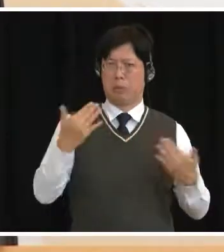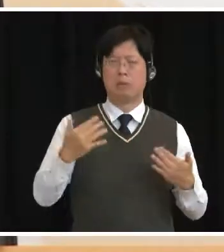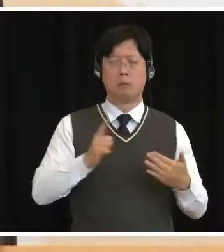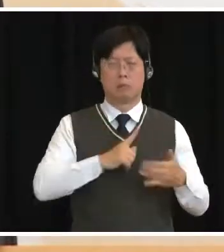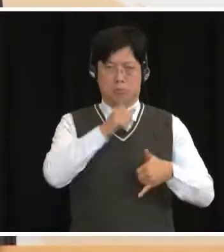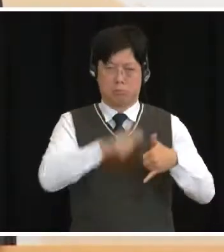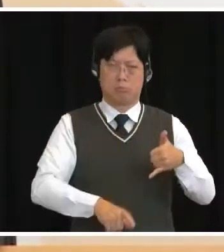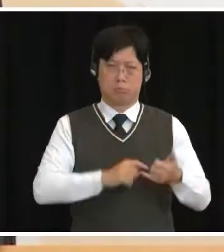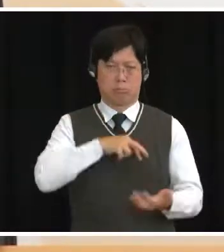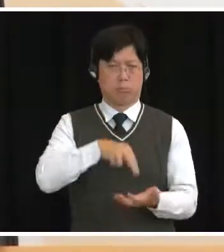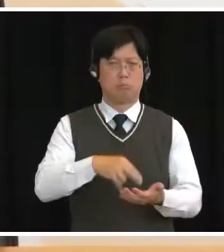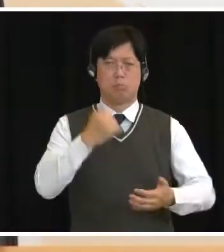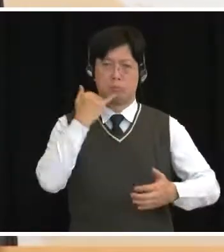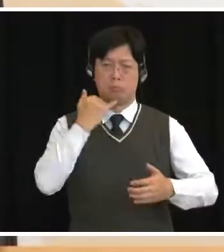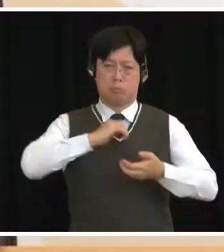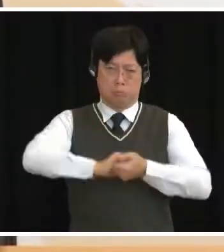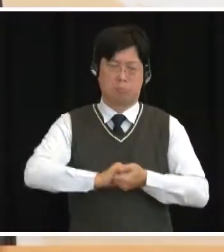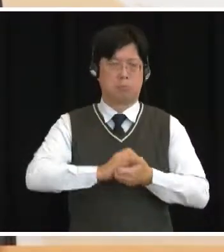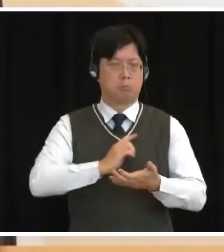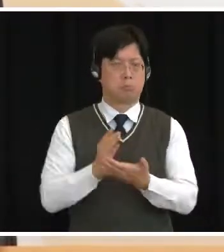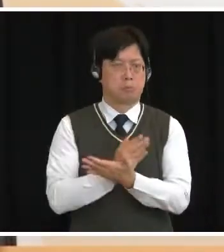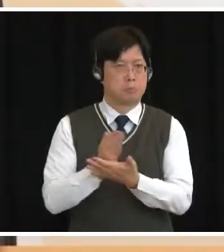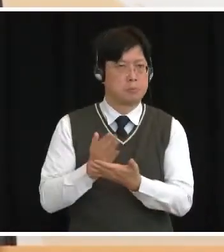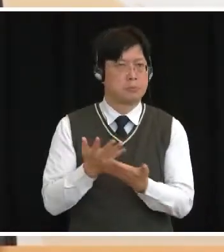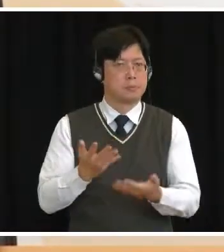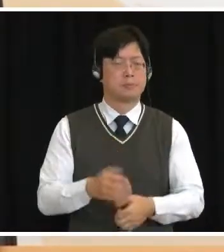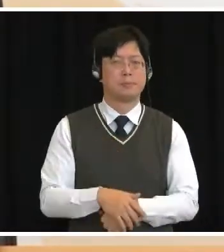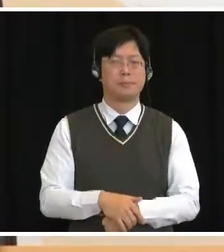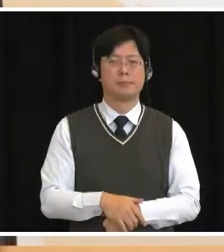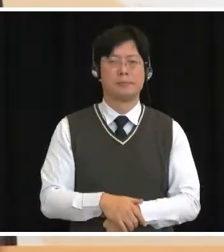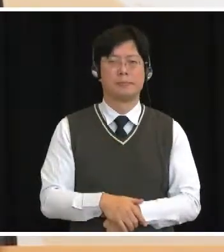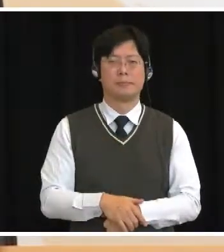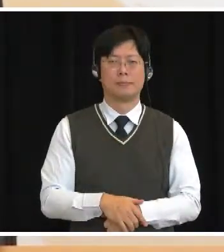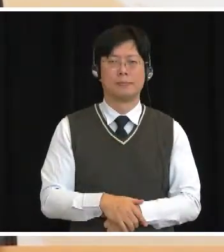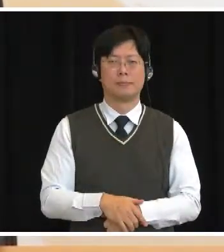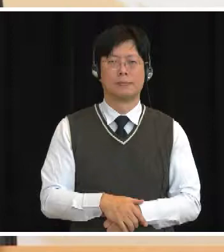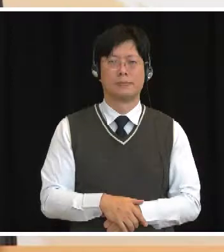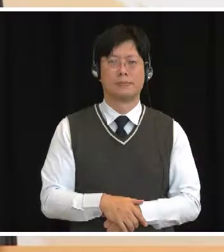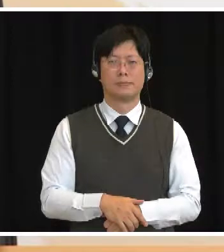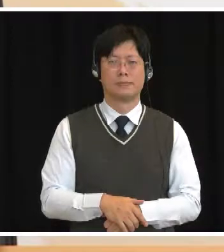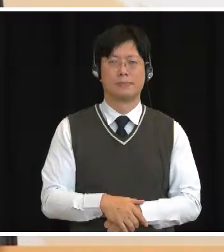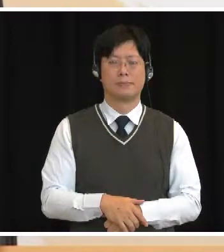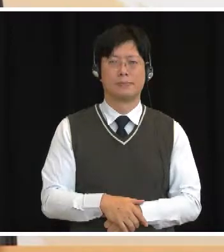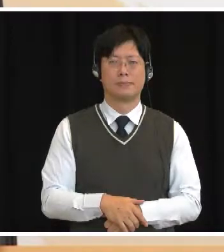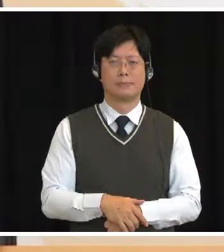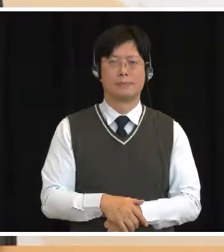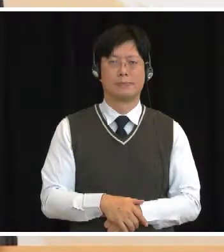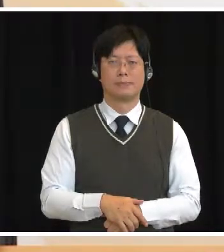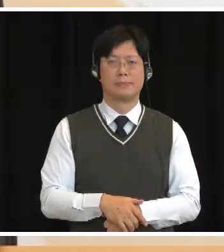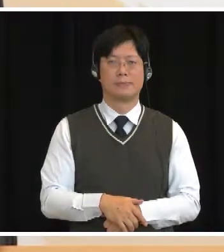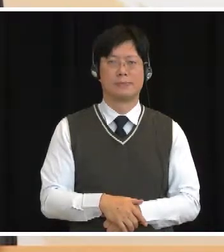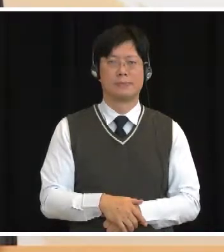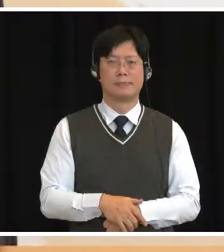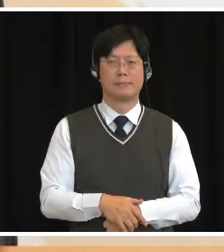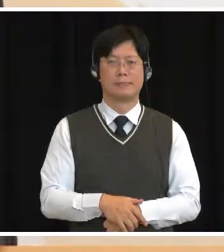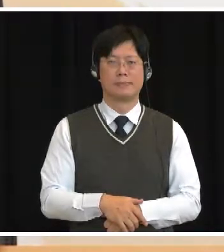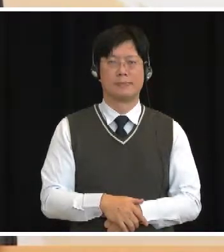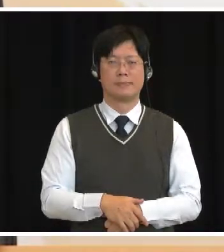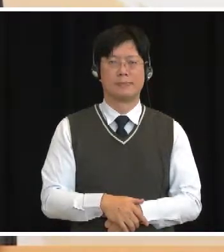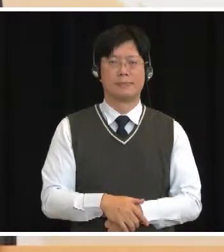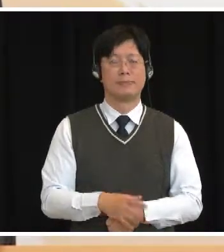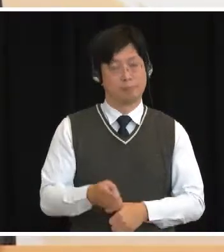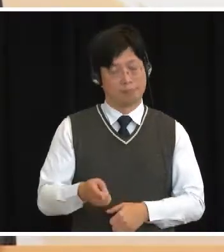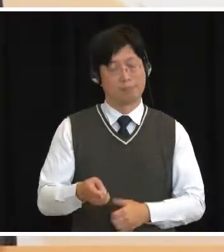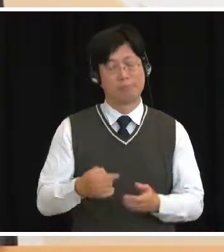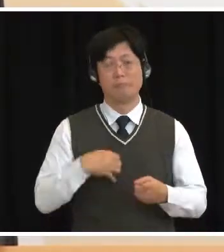own decisions. And we will perhaps discuss later